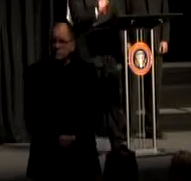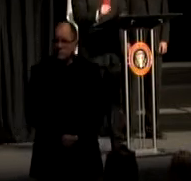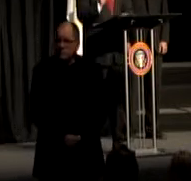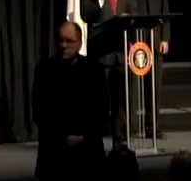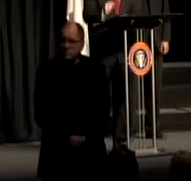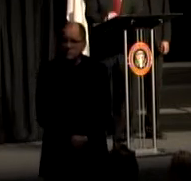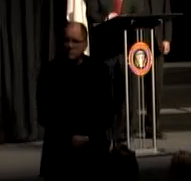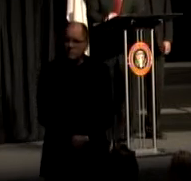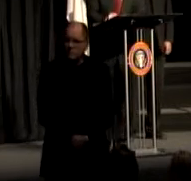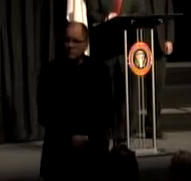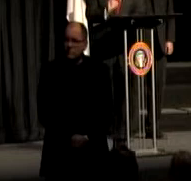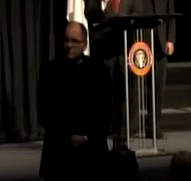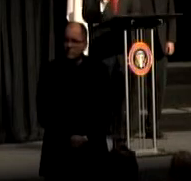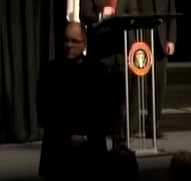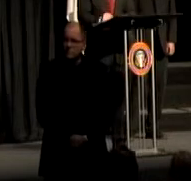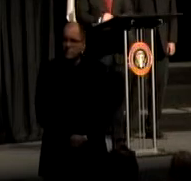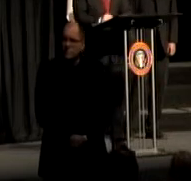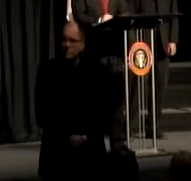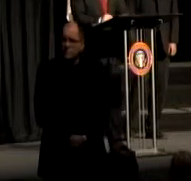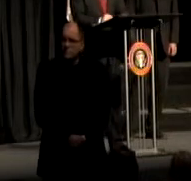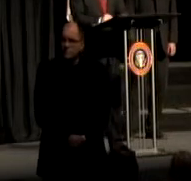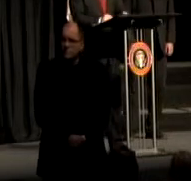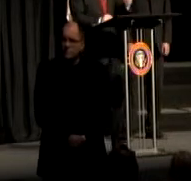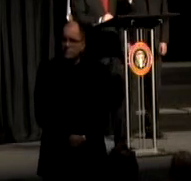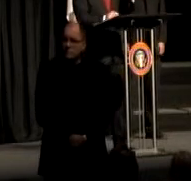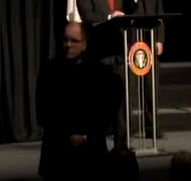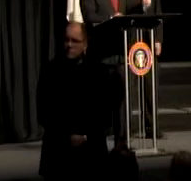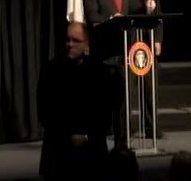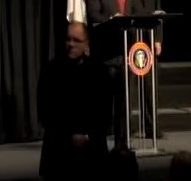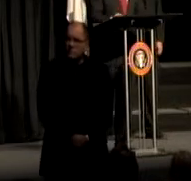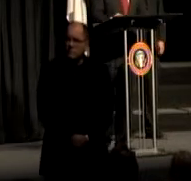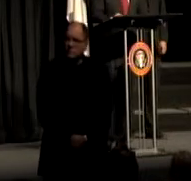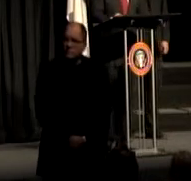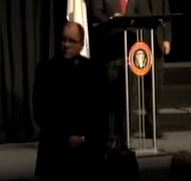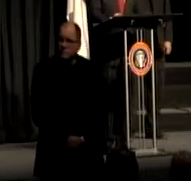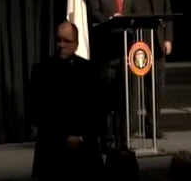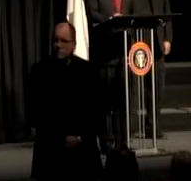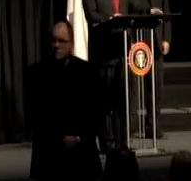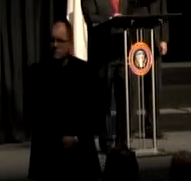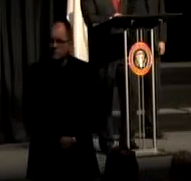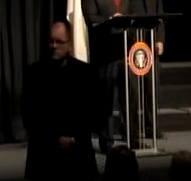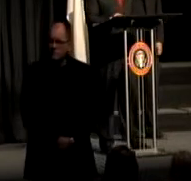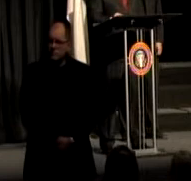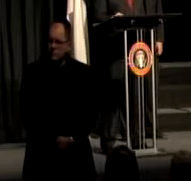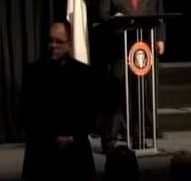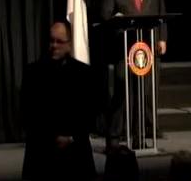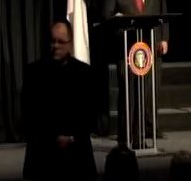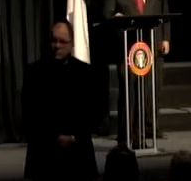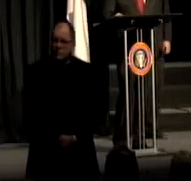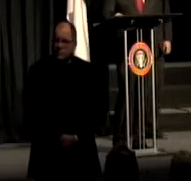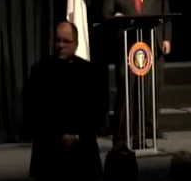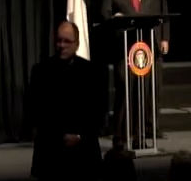I ask you to do that for a purpose let me clarify what I need what I am not asking for you to do is to raise